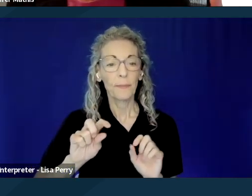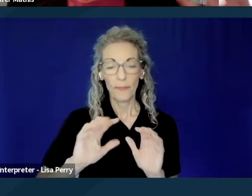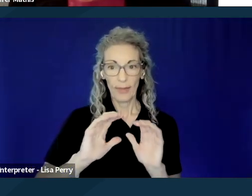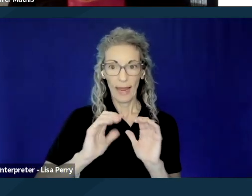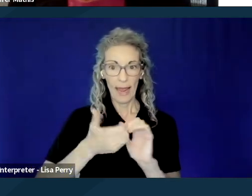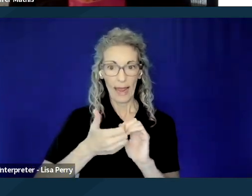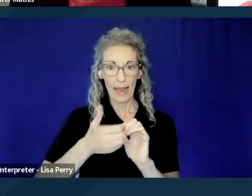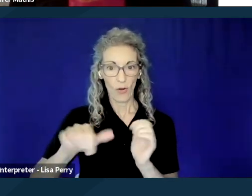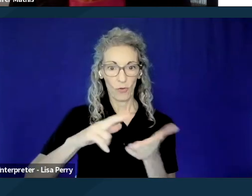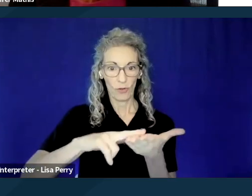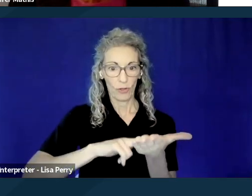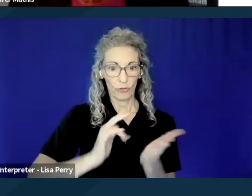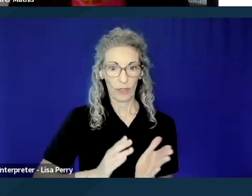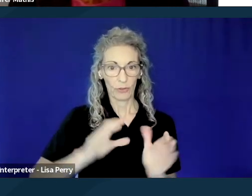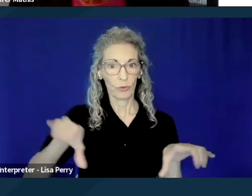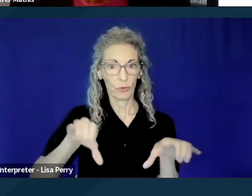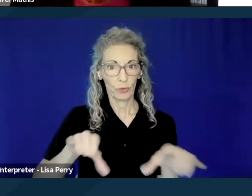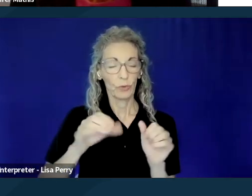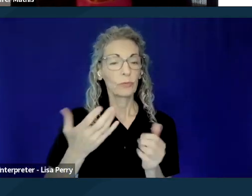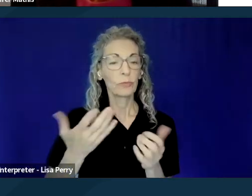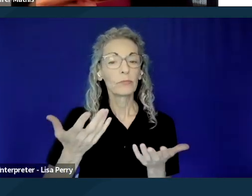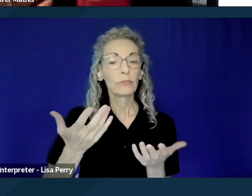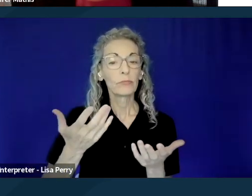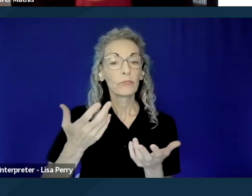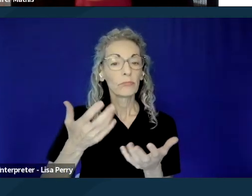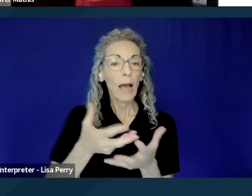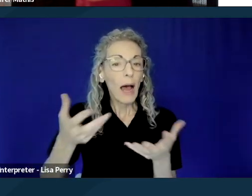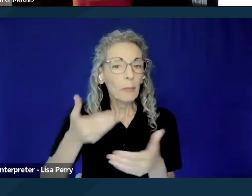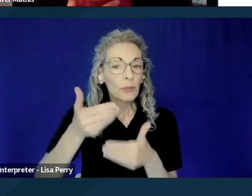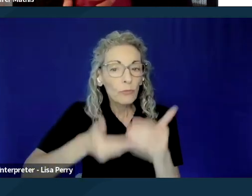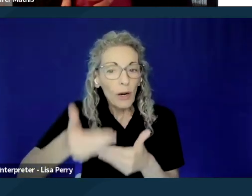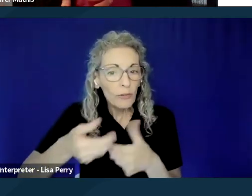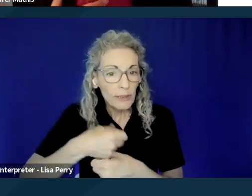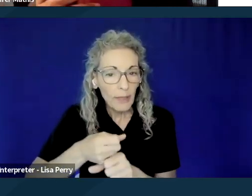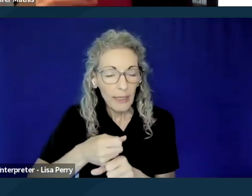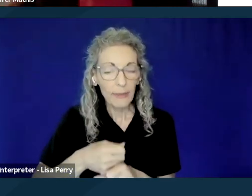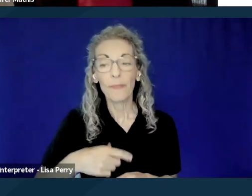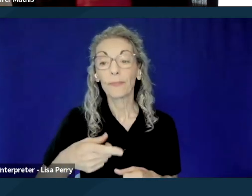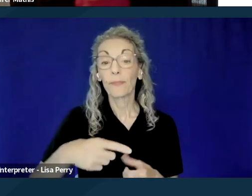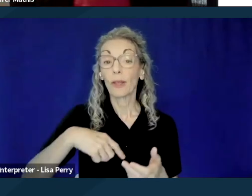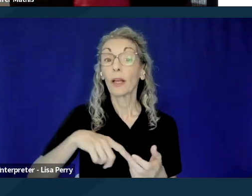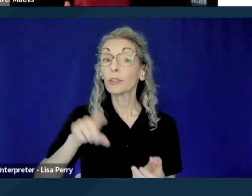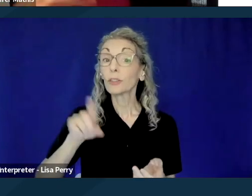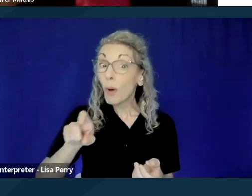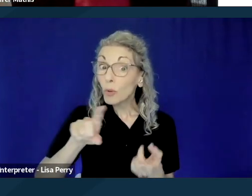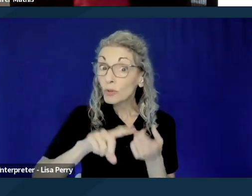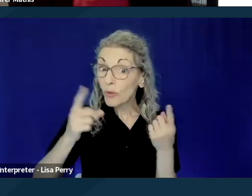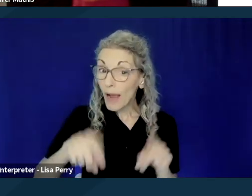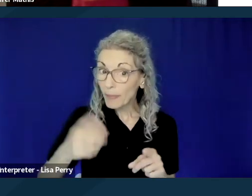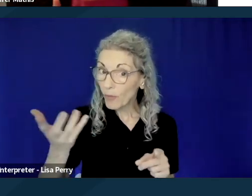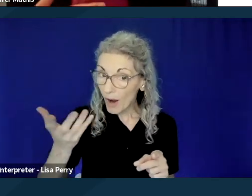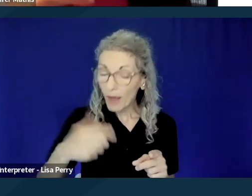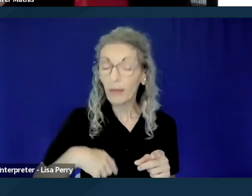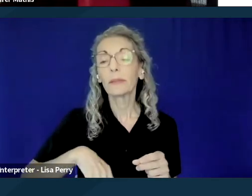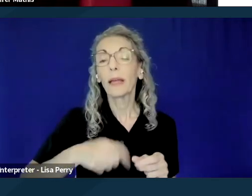how the contractor is doing, what kind of progress the employer is making. So what the contractor is supposed to do is every